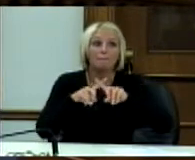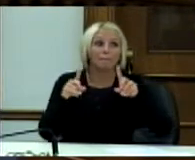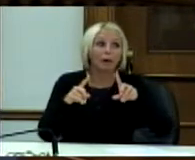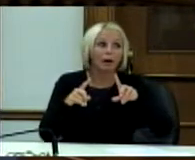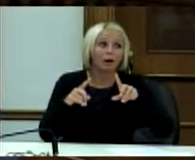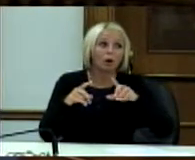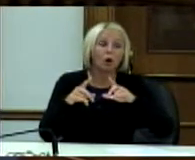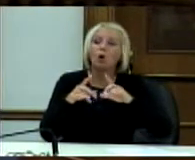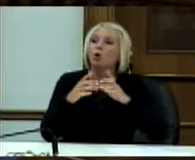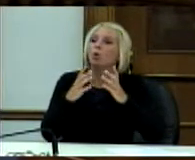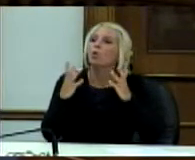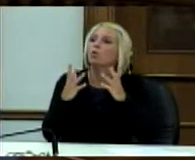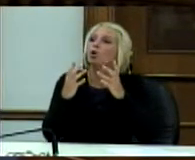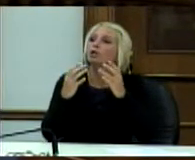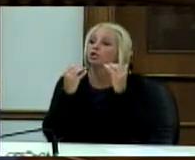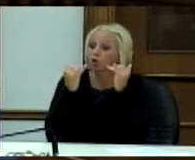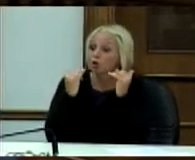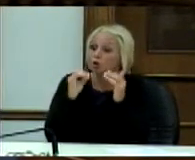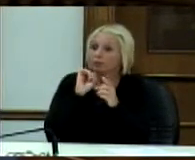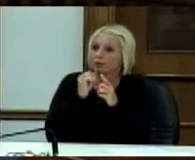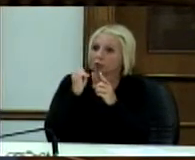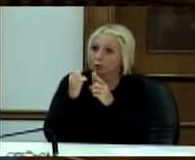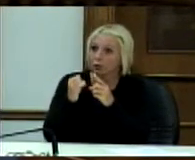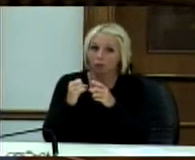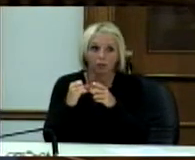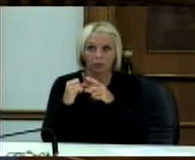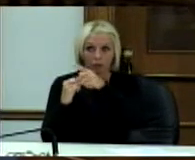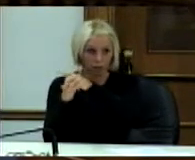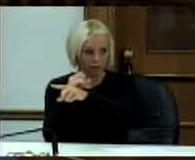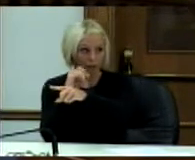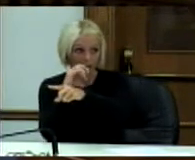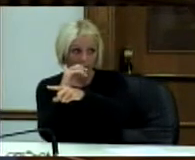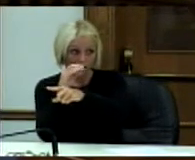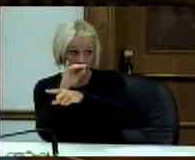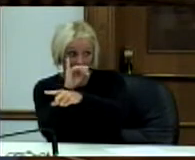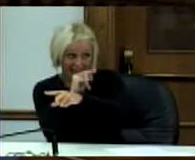help clarify it, what's the current situation? In,